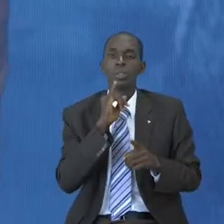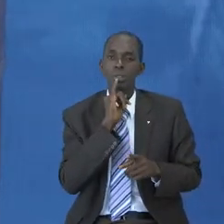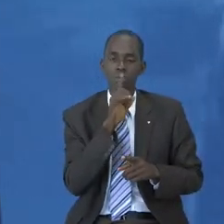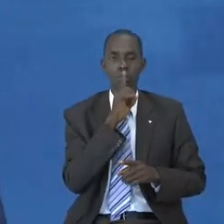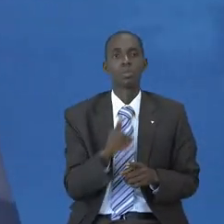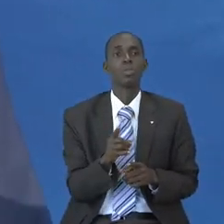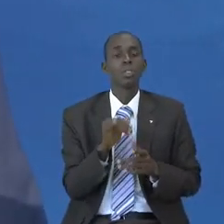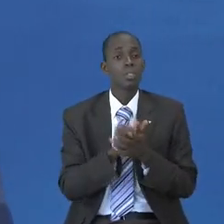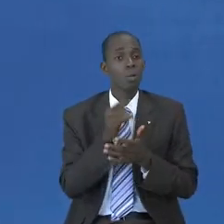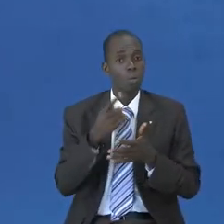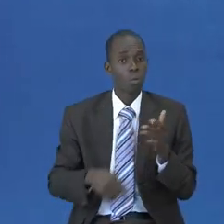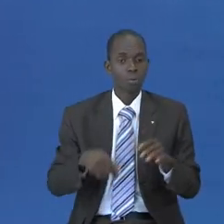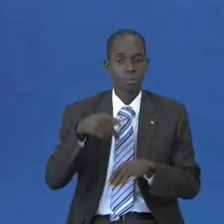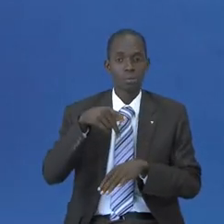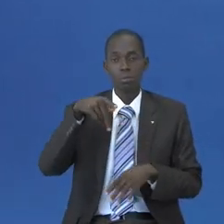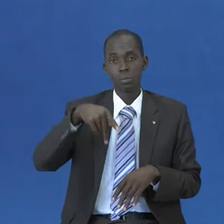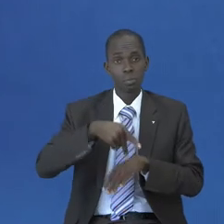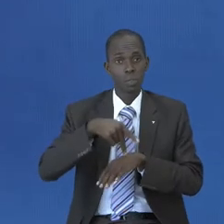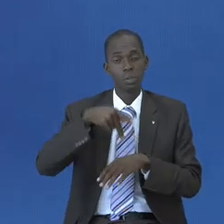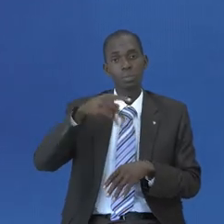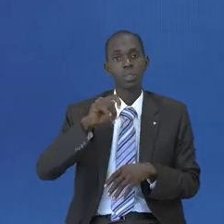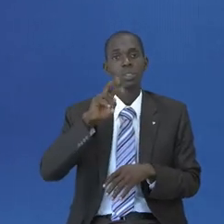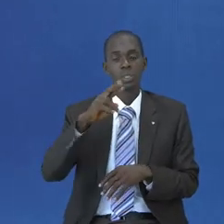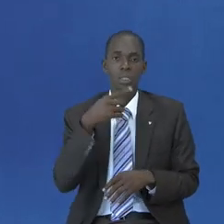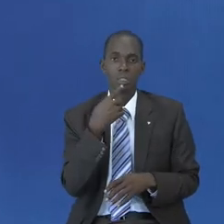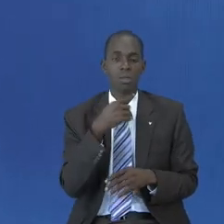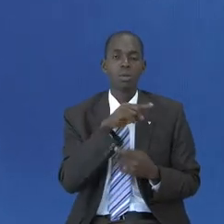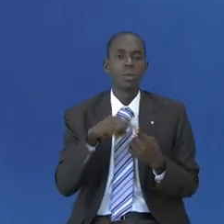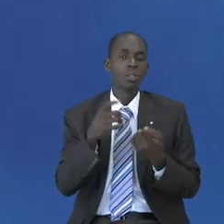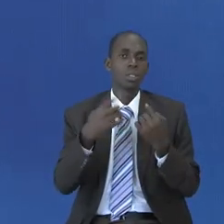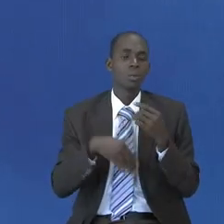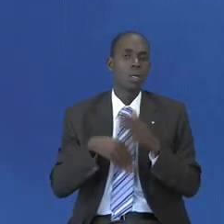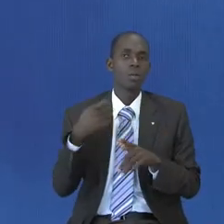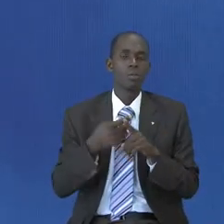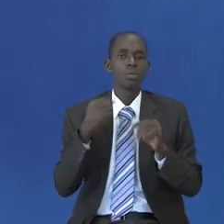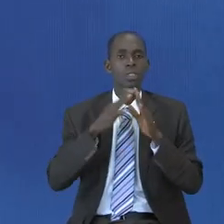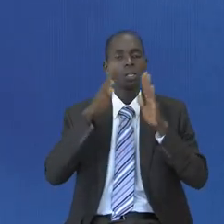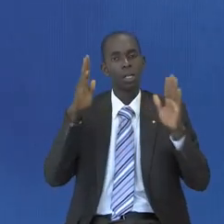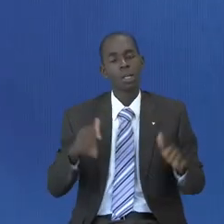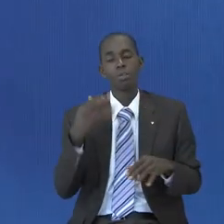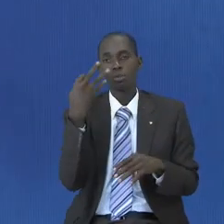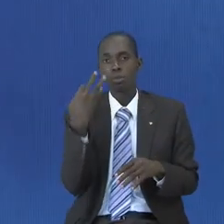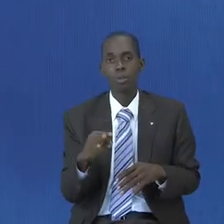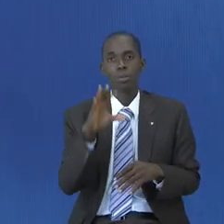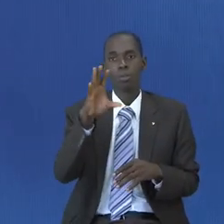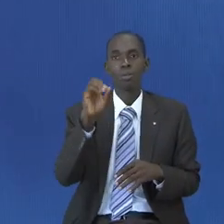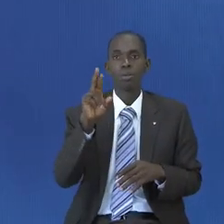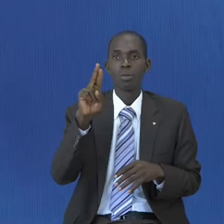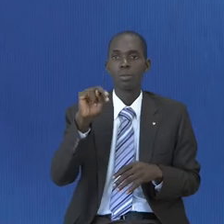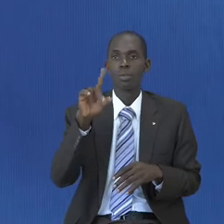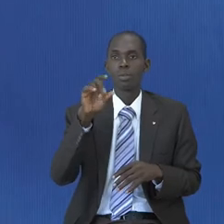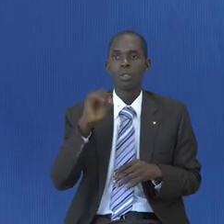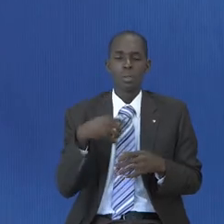what Peter spoke about when he came back from the house of Cornelius, and he made no difference between us Jews and